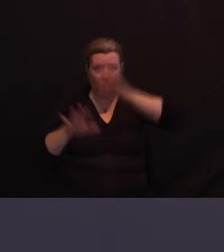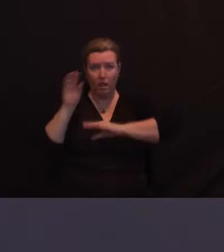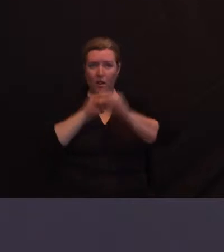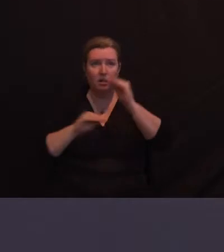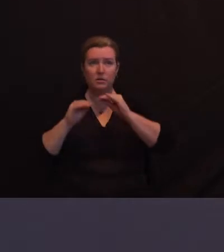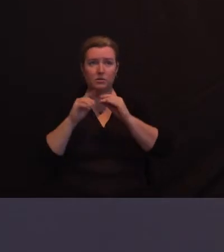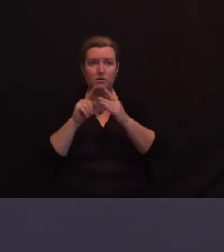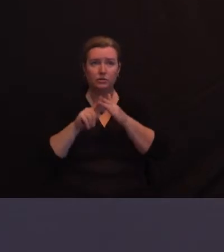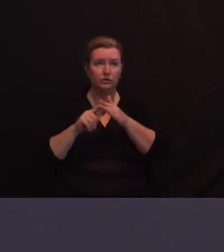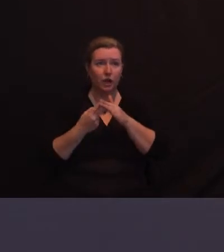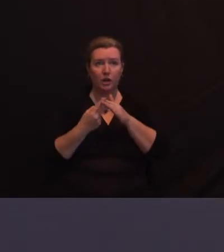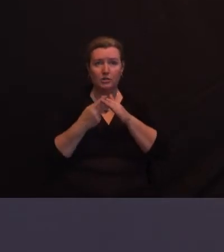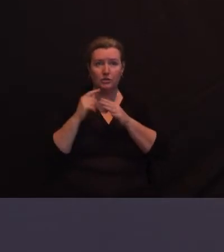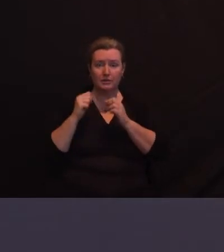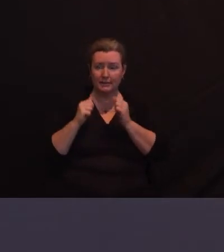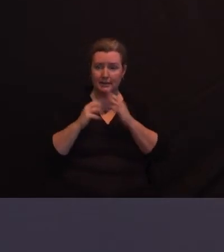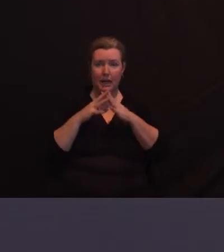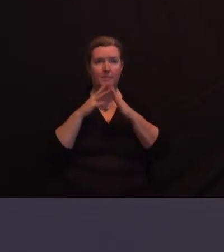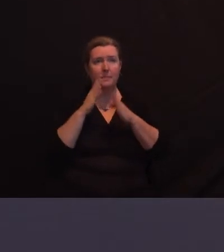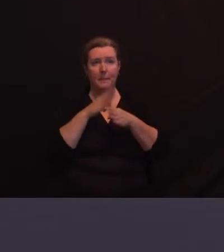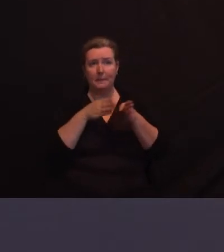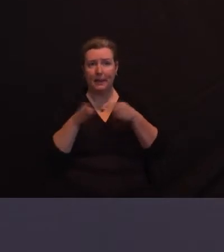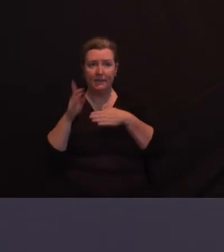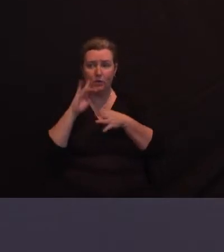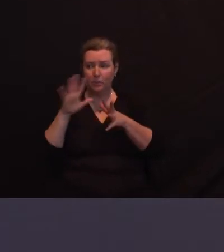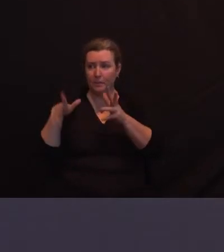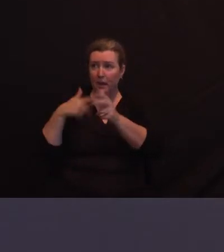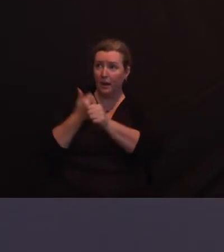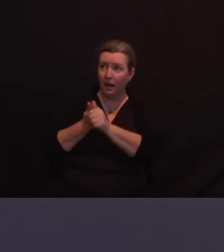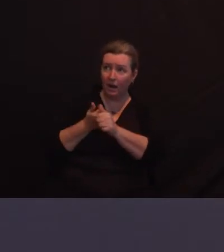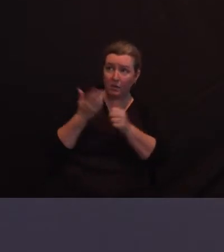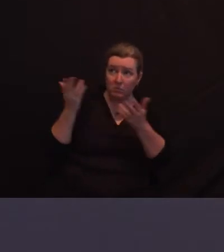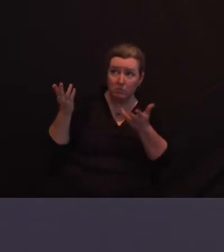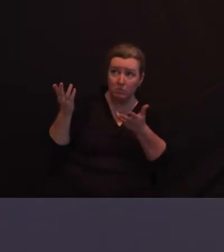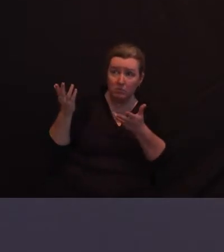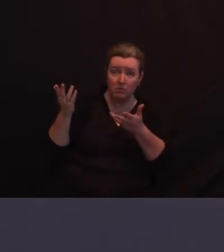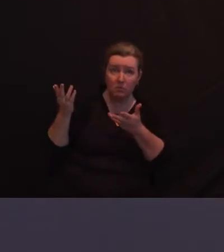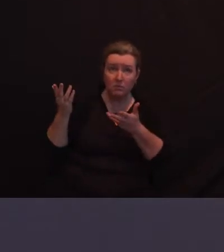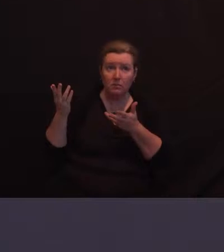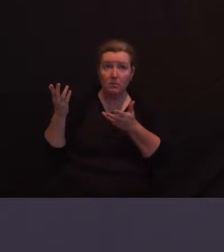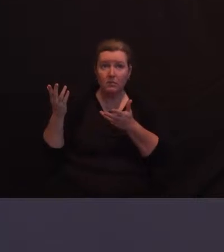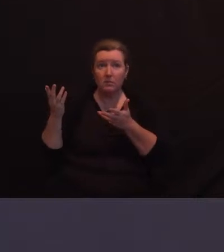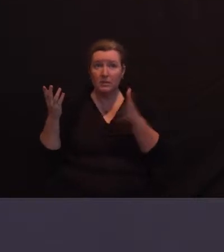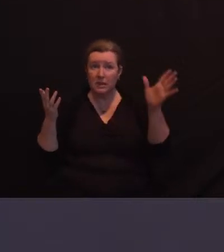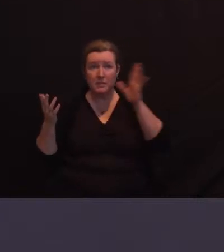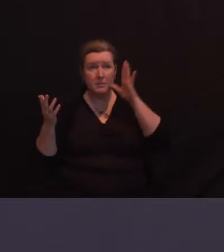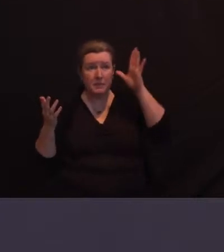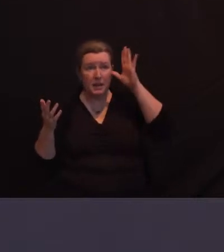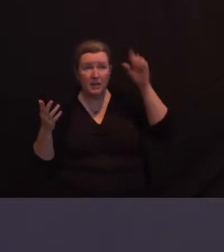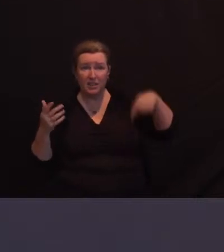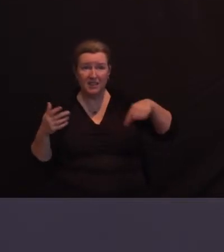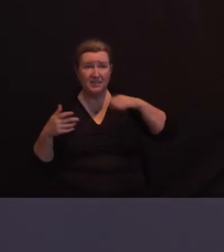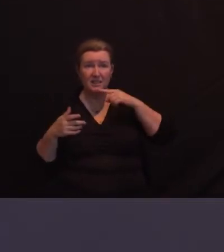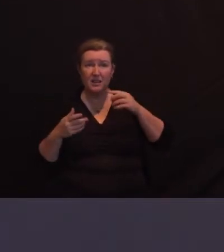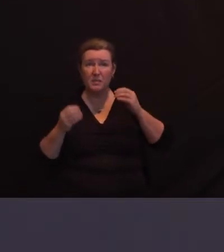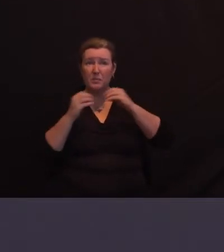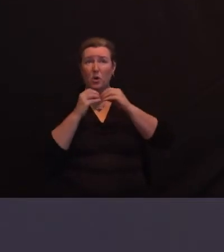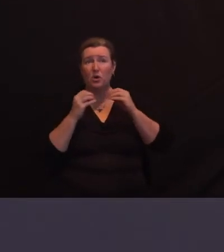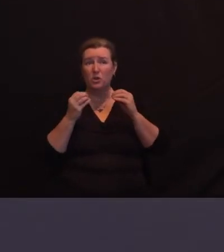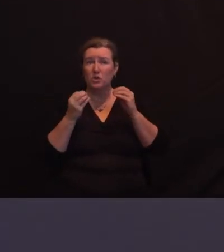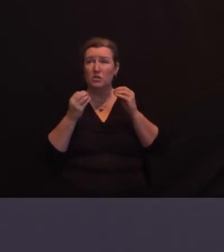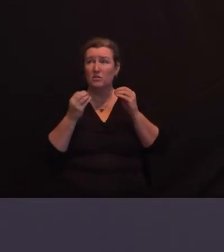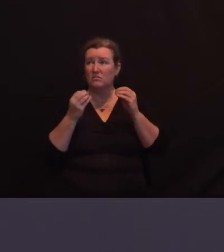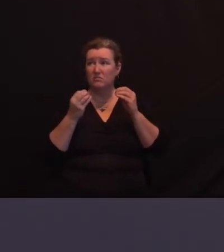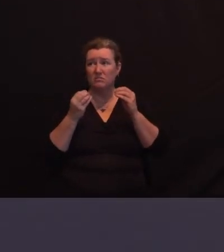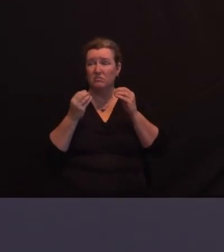start to work on this now and make it more permanent? And you know, their argument is it's cheaper, it's better organized, you're giving a better